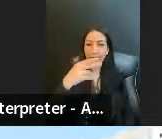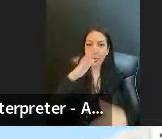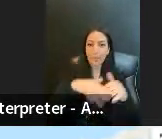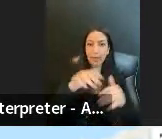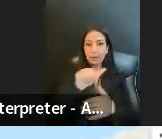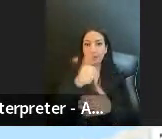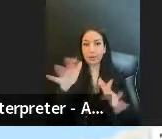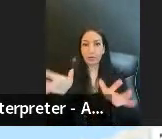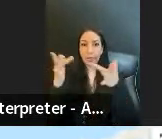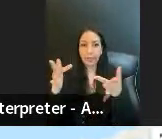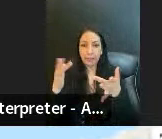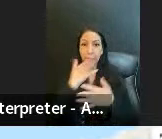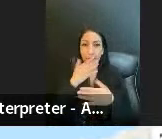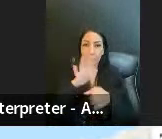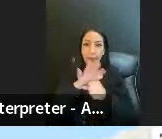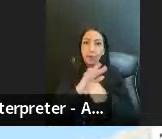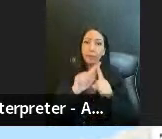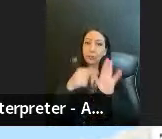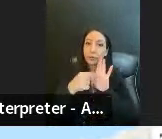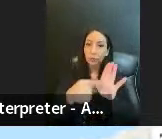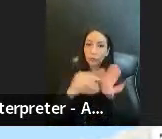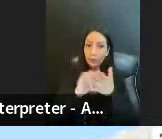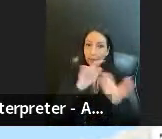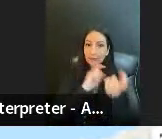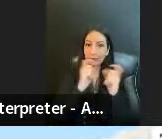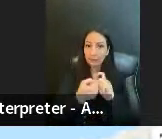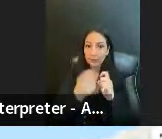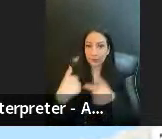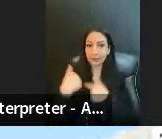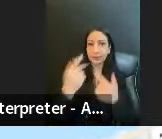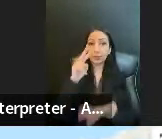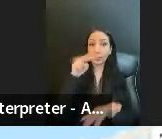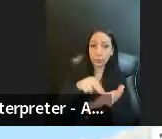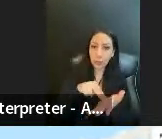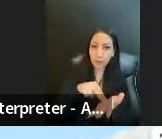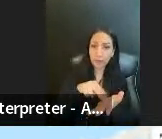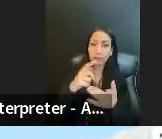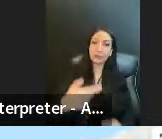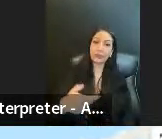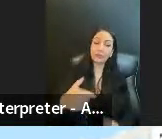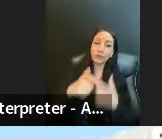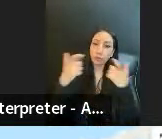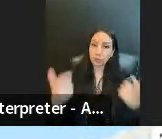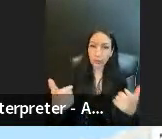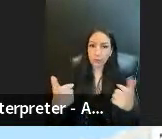lighter color areas. It's showing that the change since 2000 is greater.